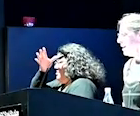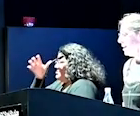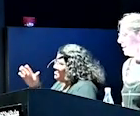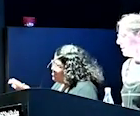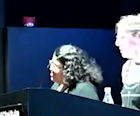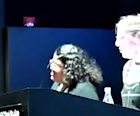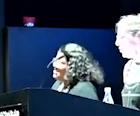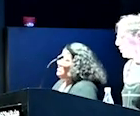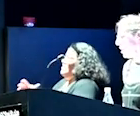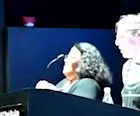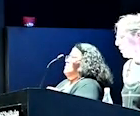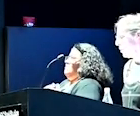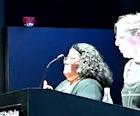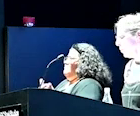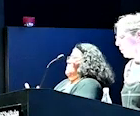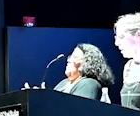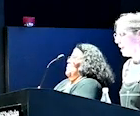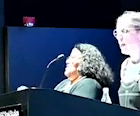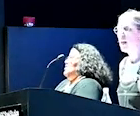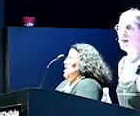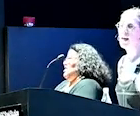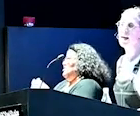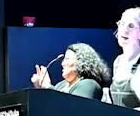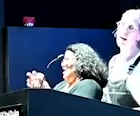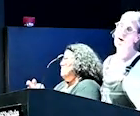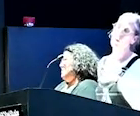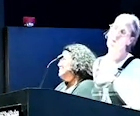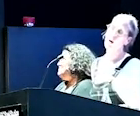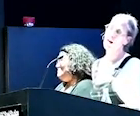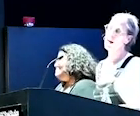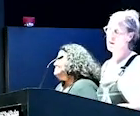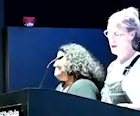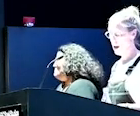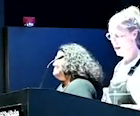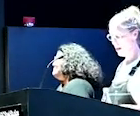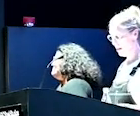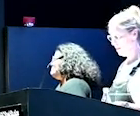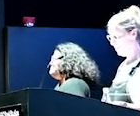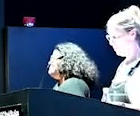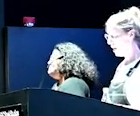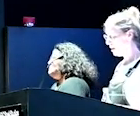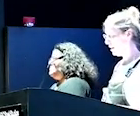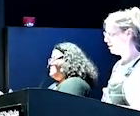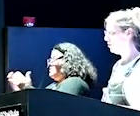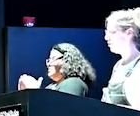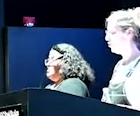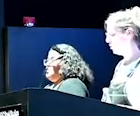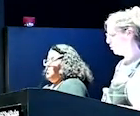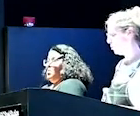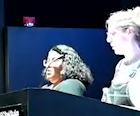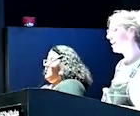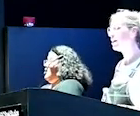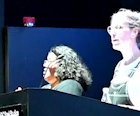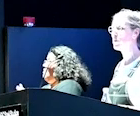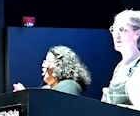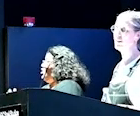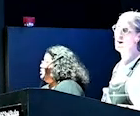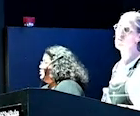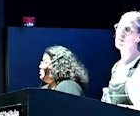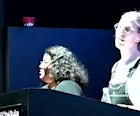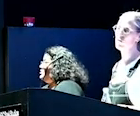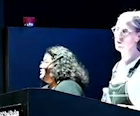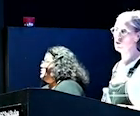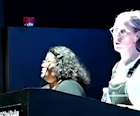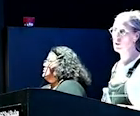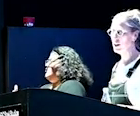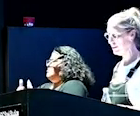that way. So working with partners to bring the brand to